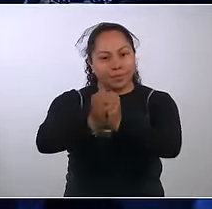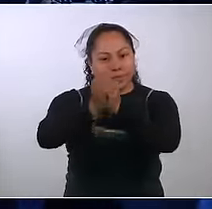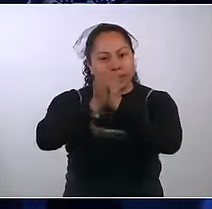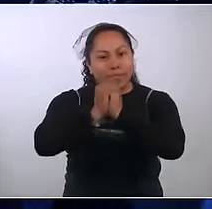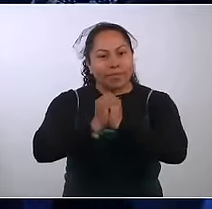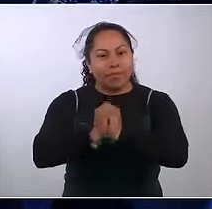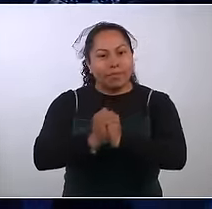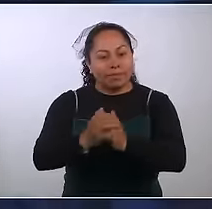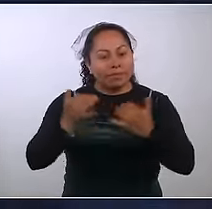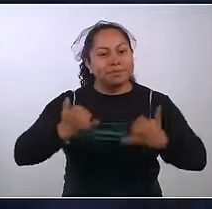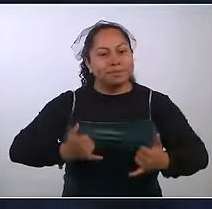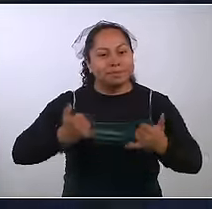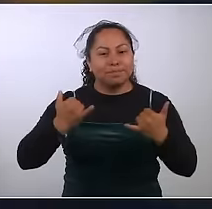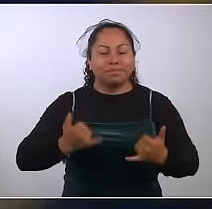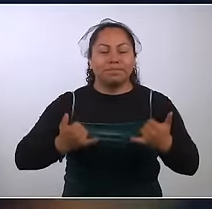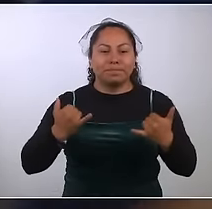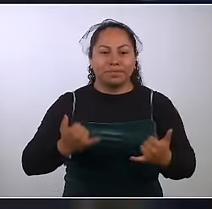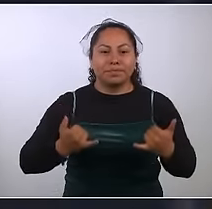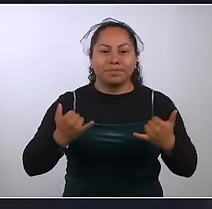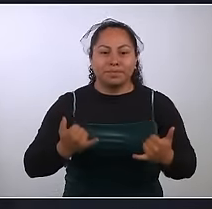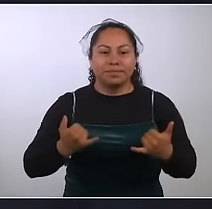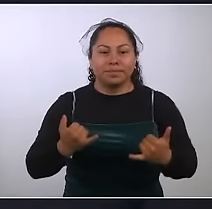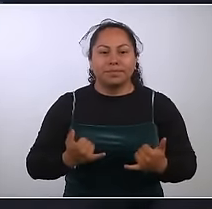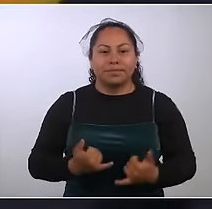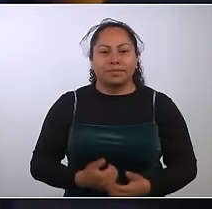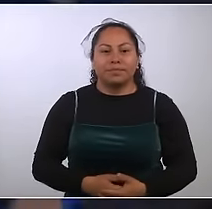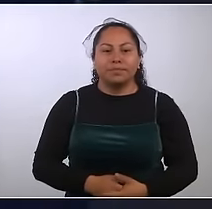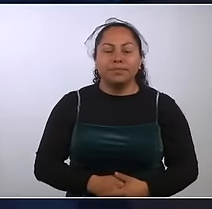Vamos en esta hora, vamos, come on vamos. Right now, people, let's go.